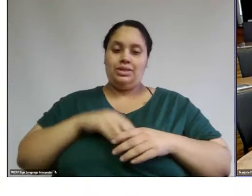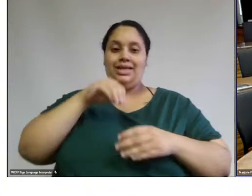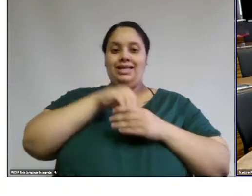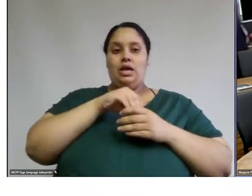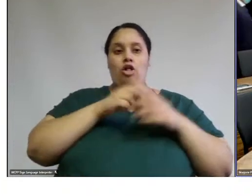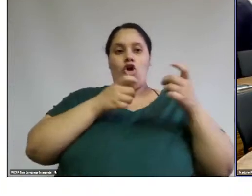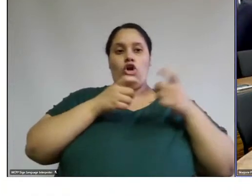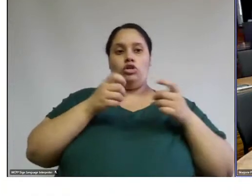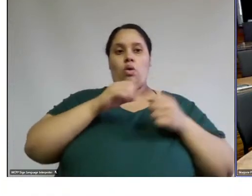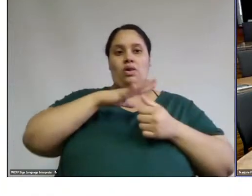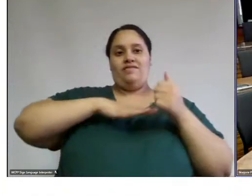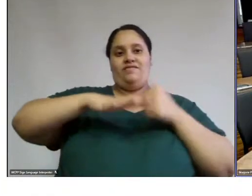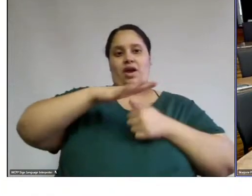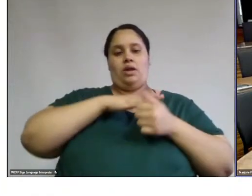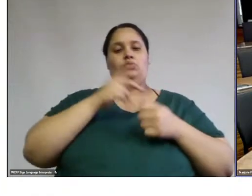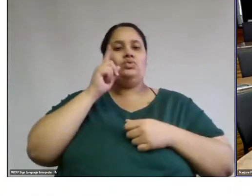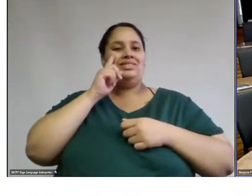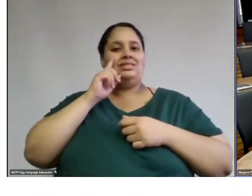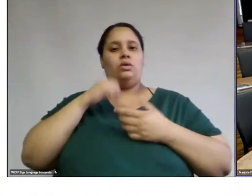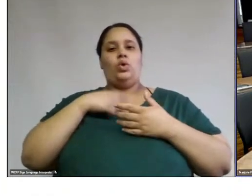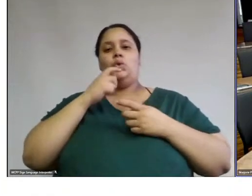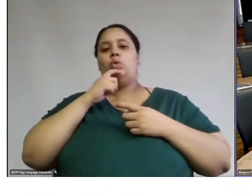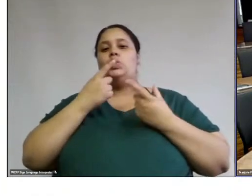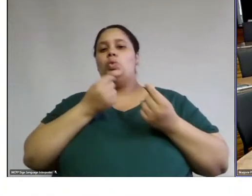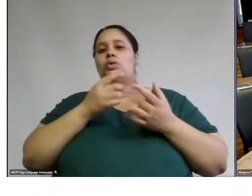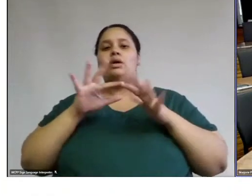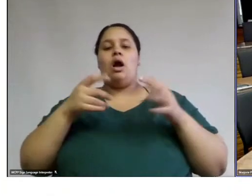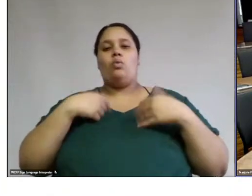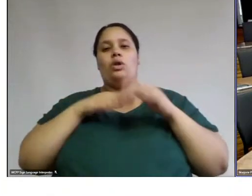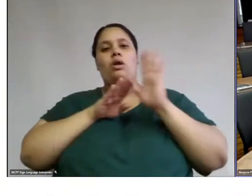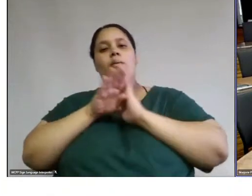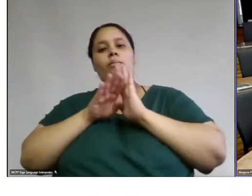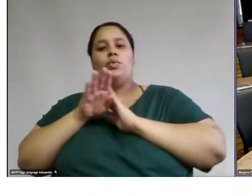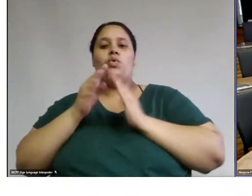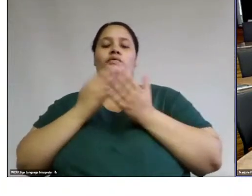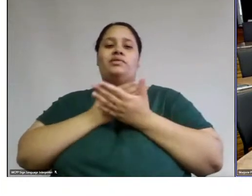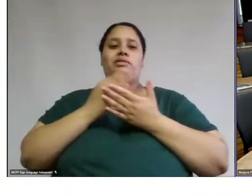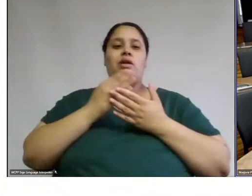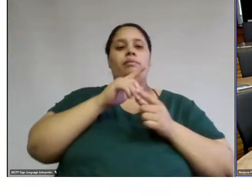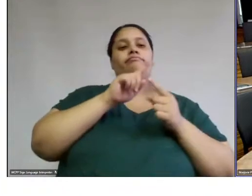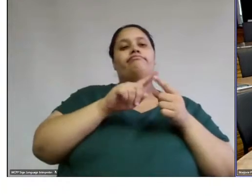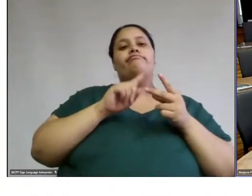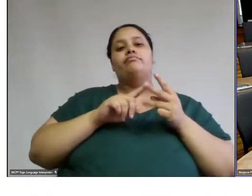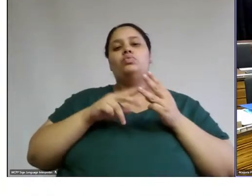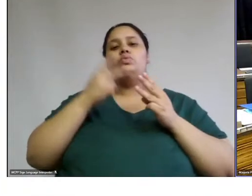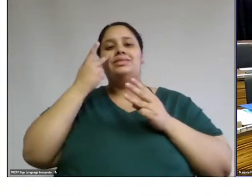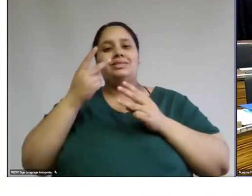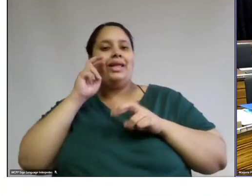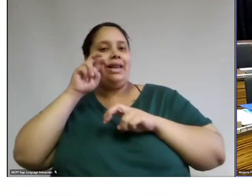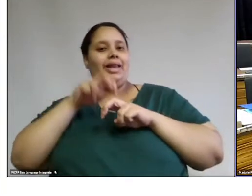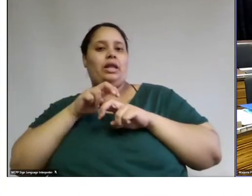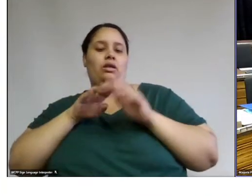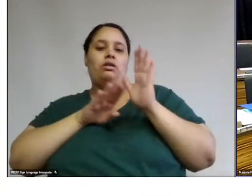environment to see how we can better deal with some of our particular areas that we identified as an area as